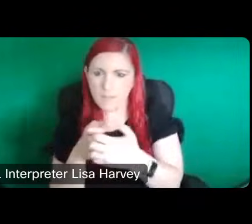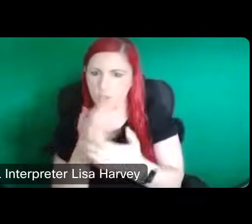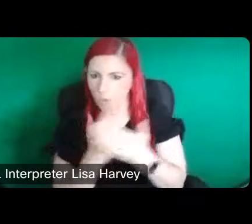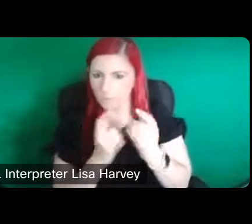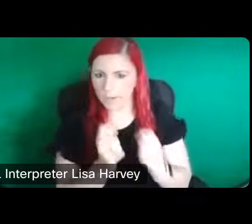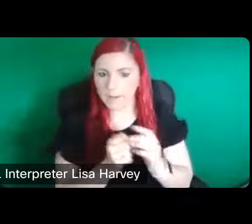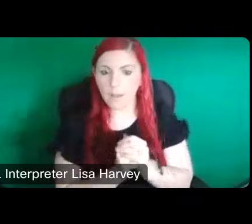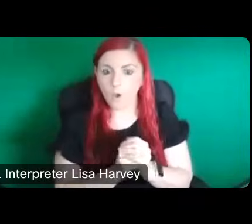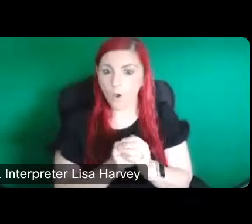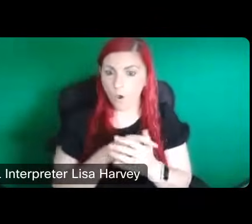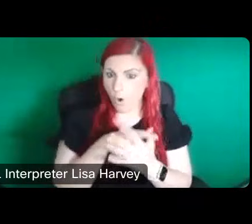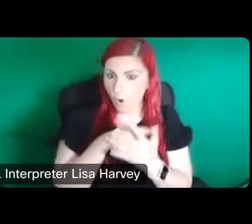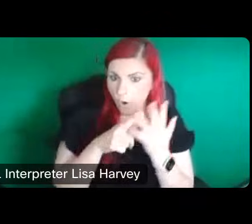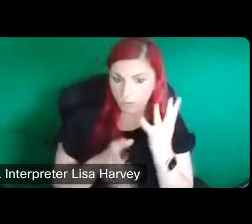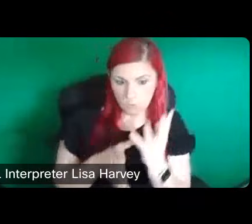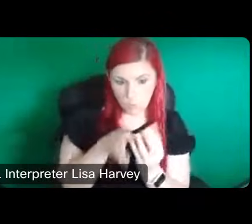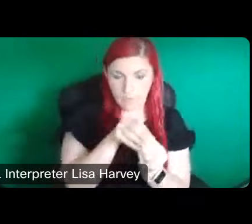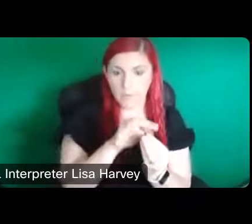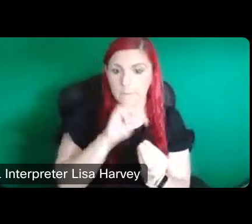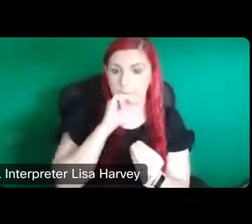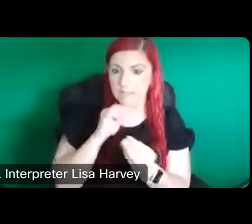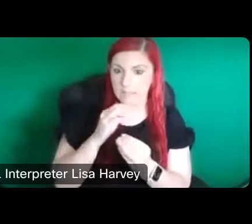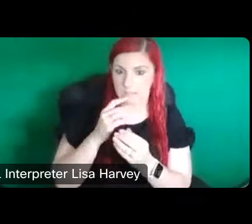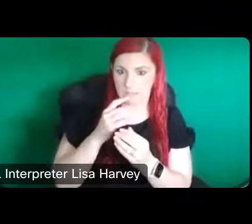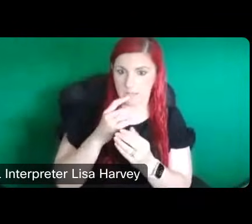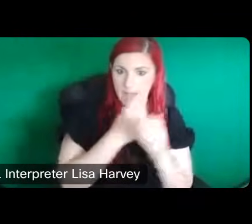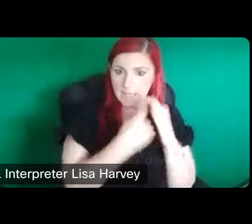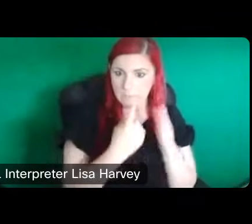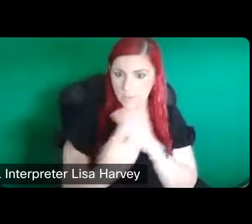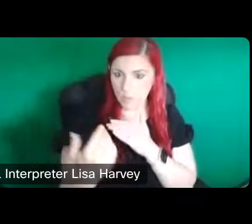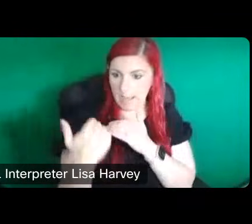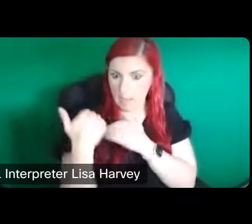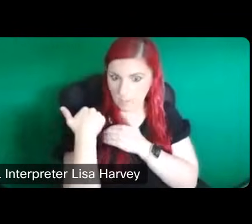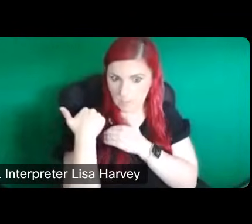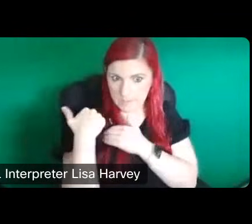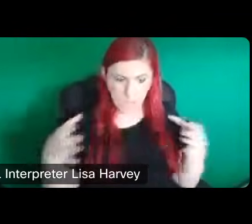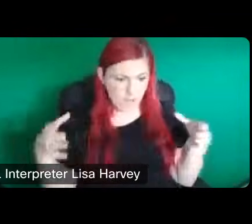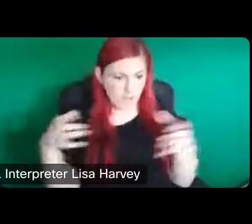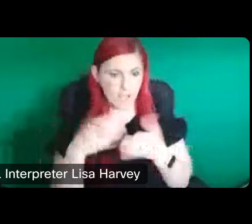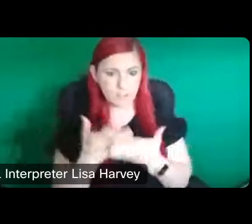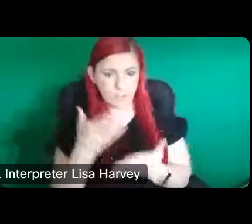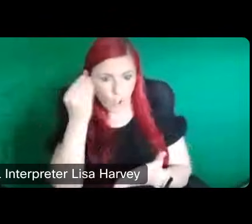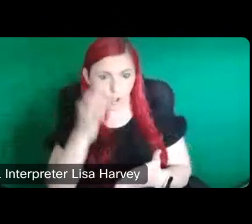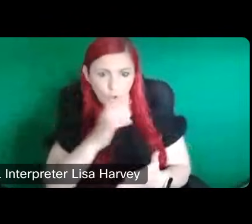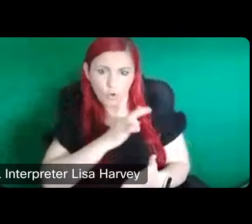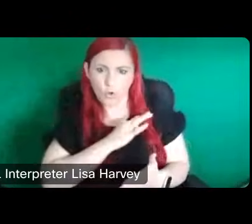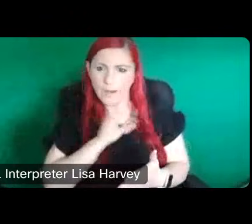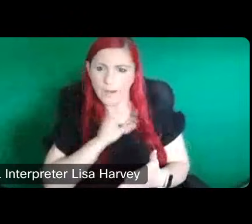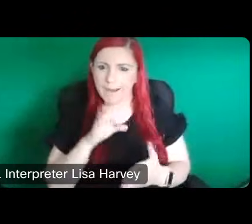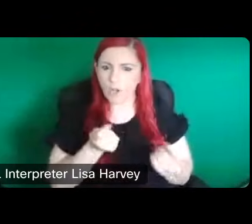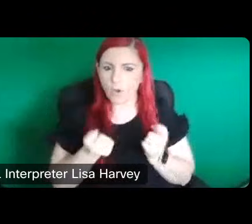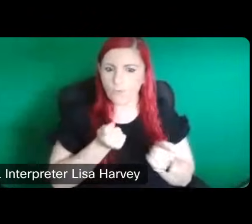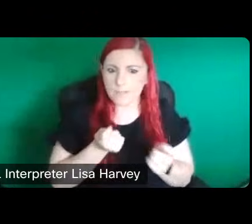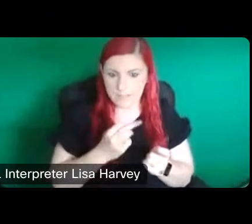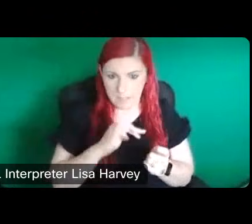individual accountability to collective learning, good clinical governance, helping us to develop safer processes,